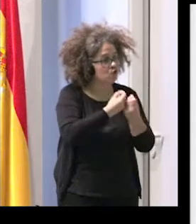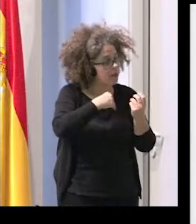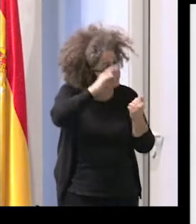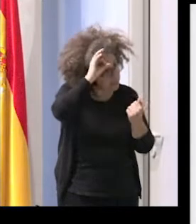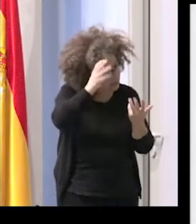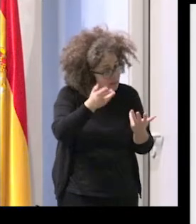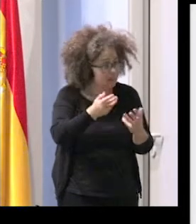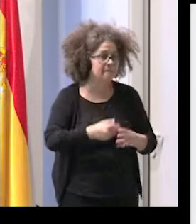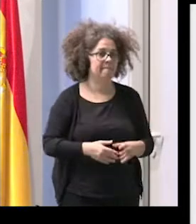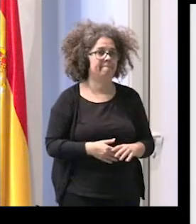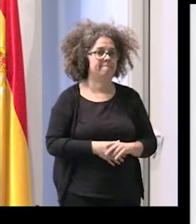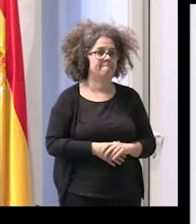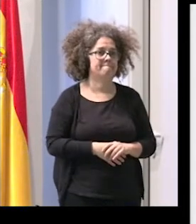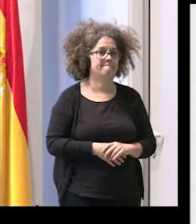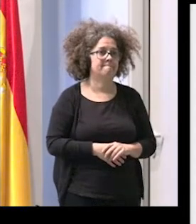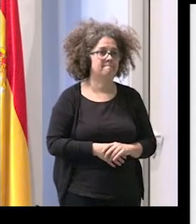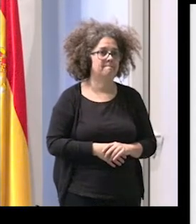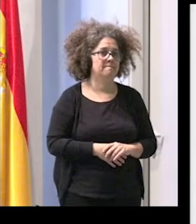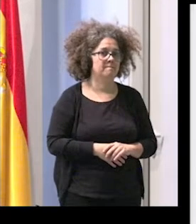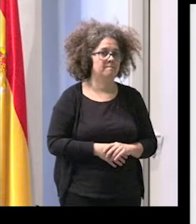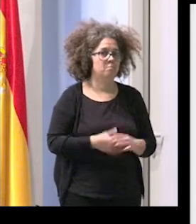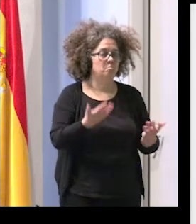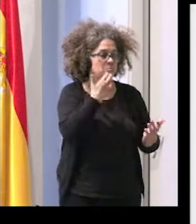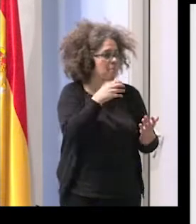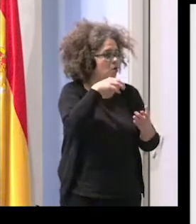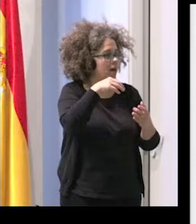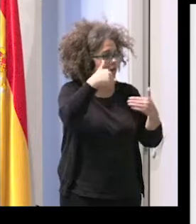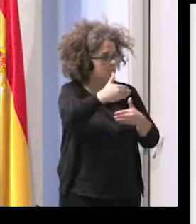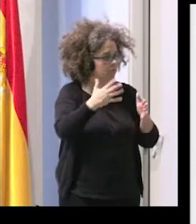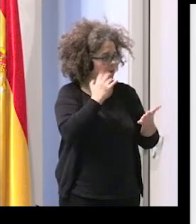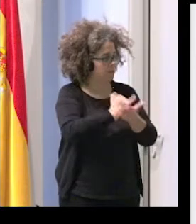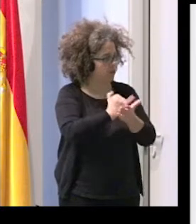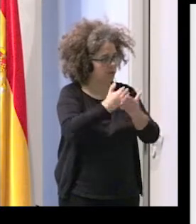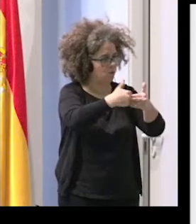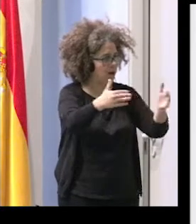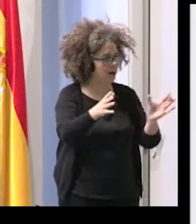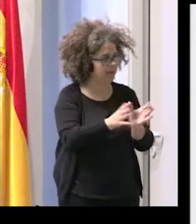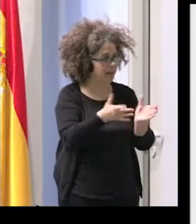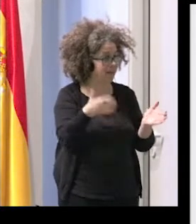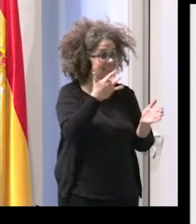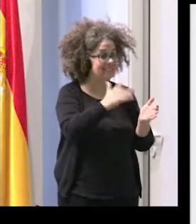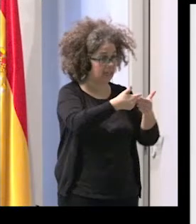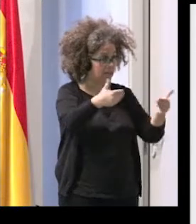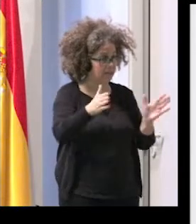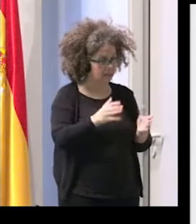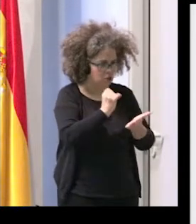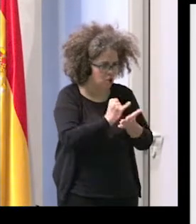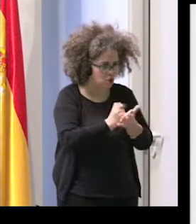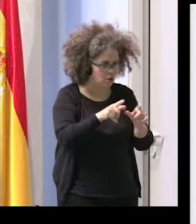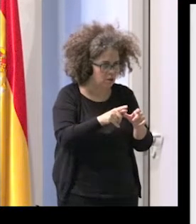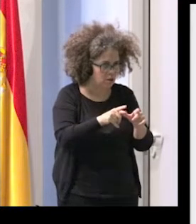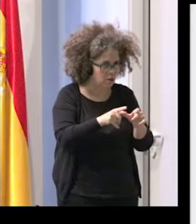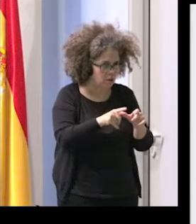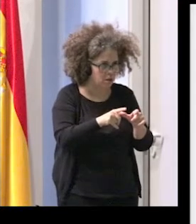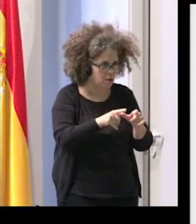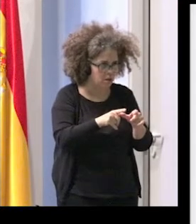controlled, quiet sound booth, we see amazing results. They're variable,